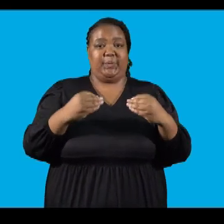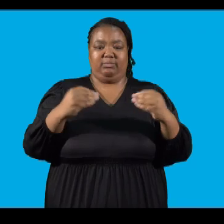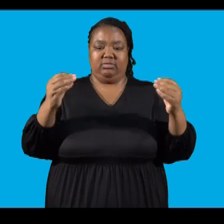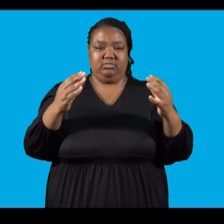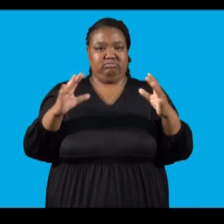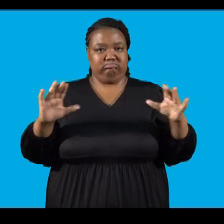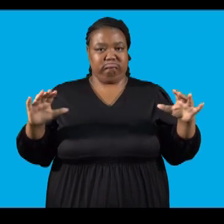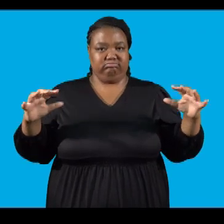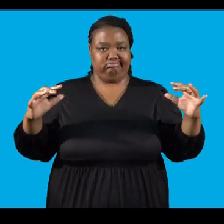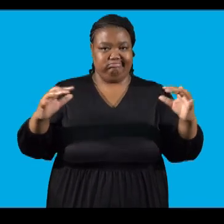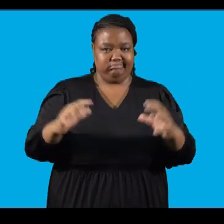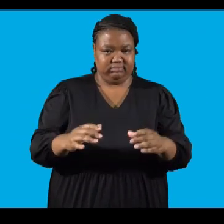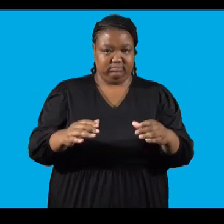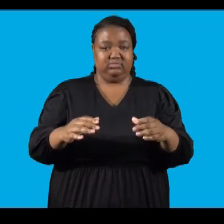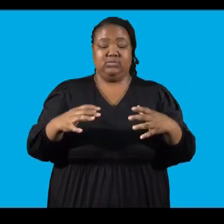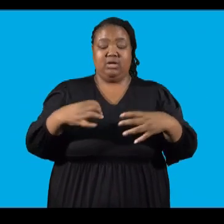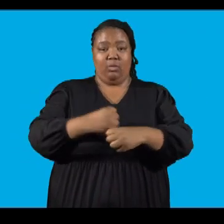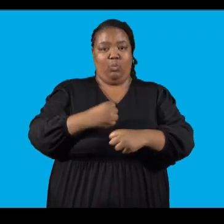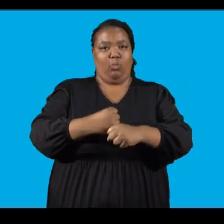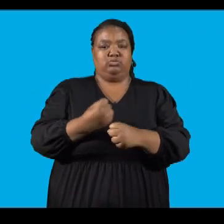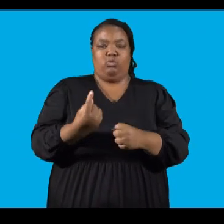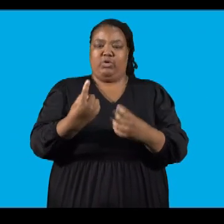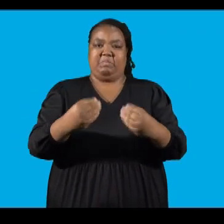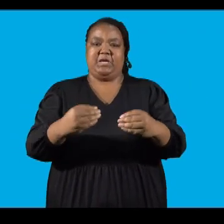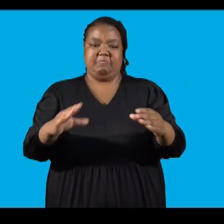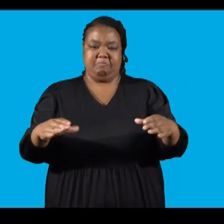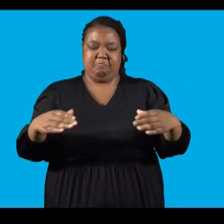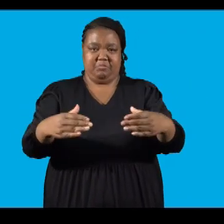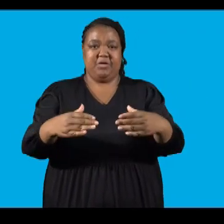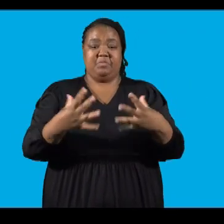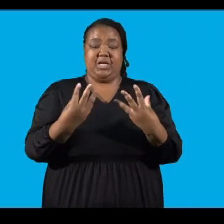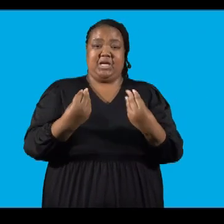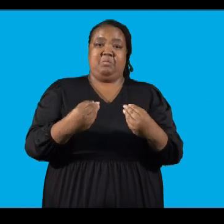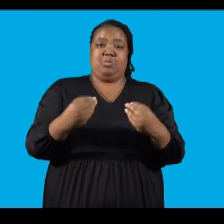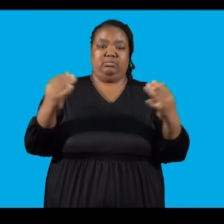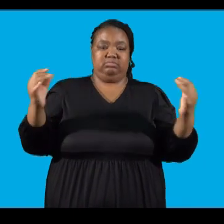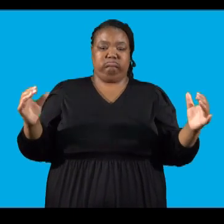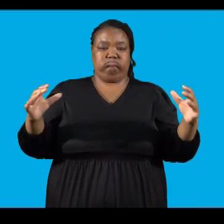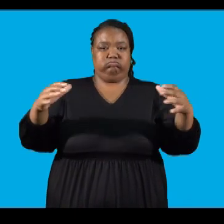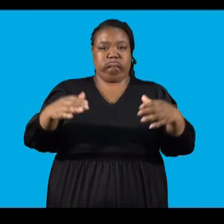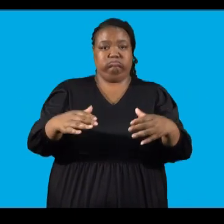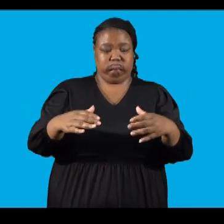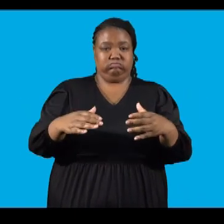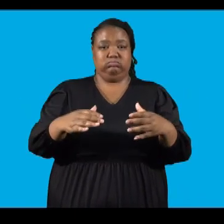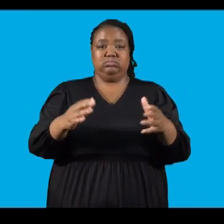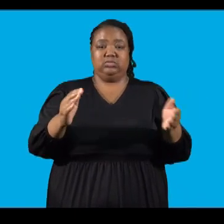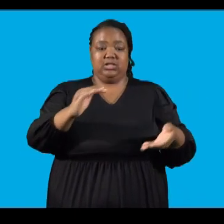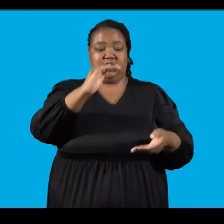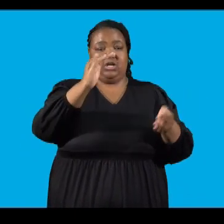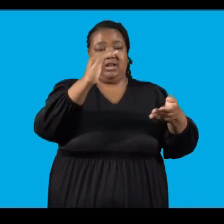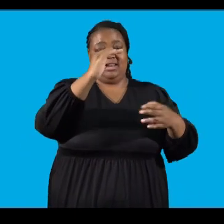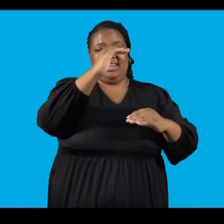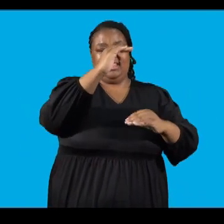firms coming together, operating like a monopoly, firms coming together to